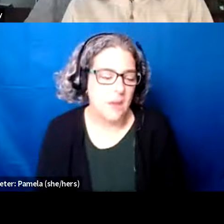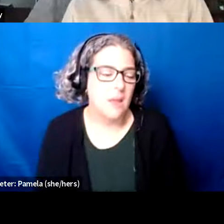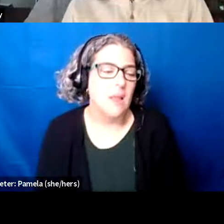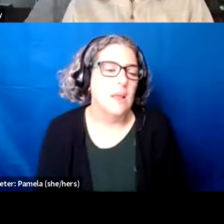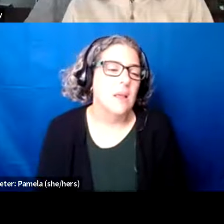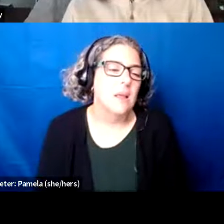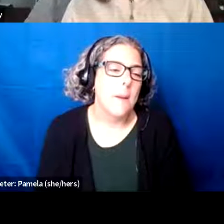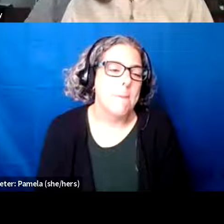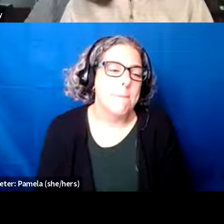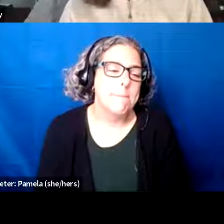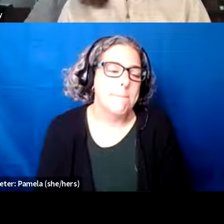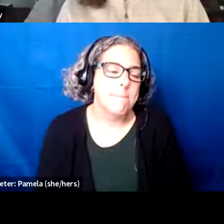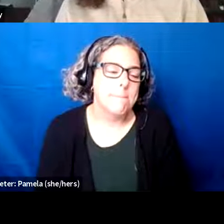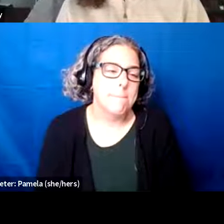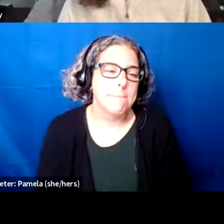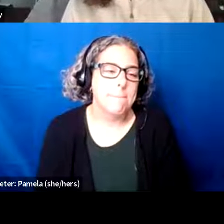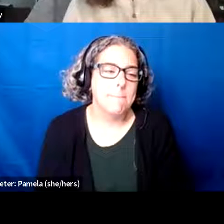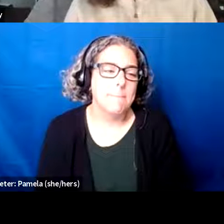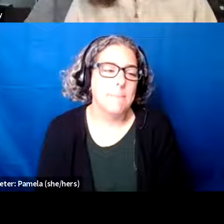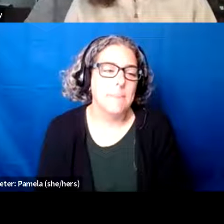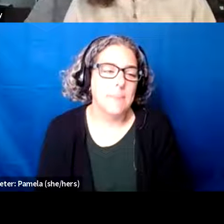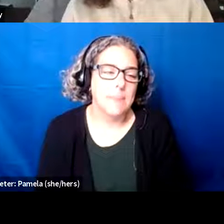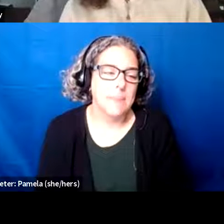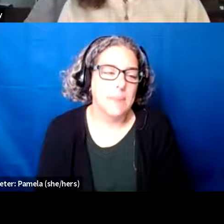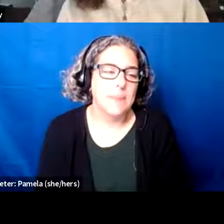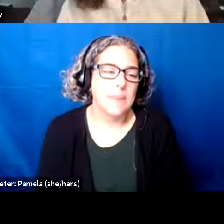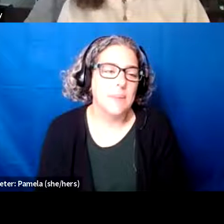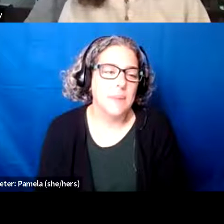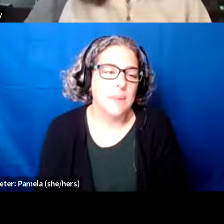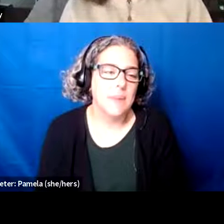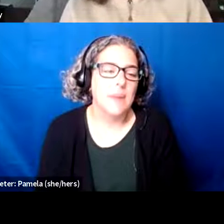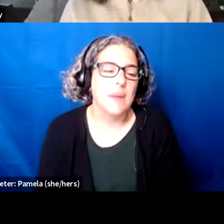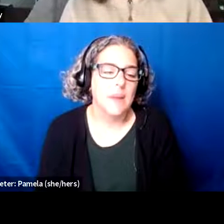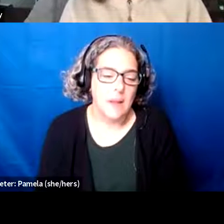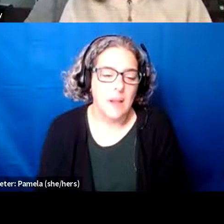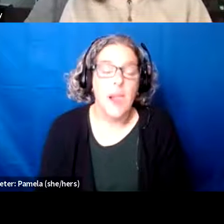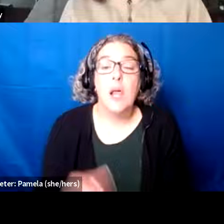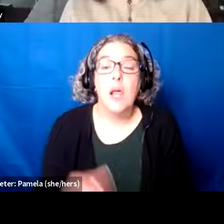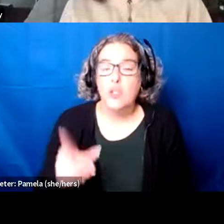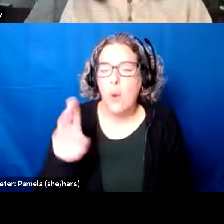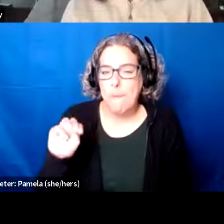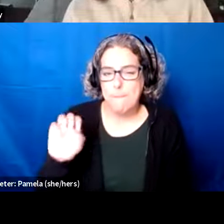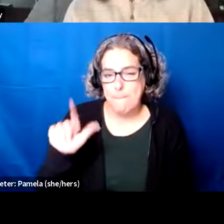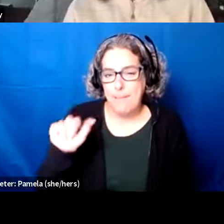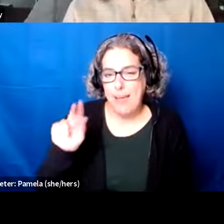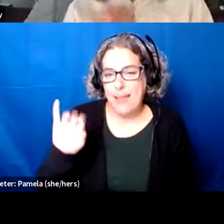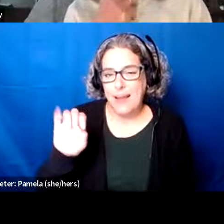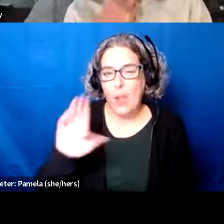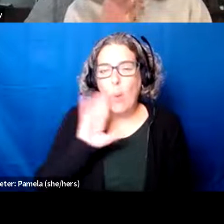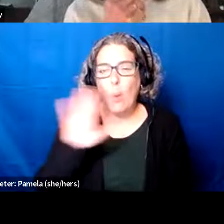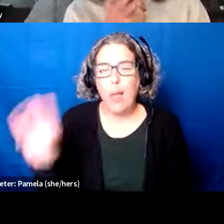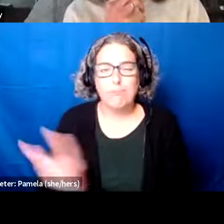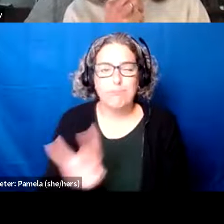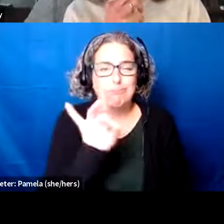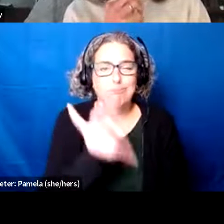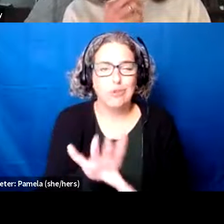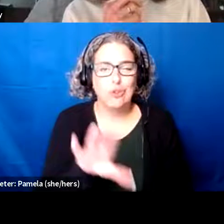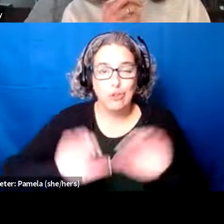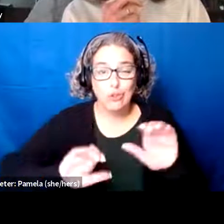We, in our Dropbox, which Melanie will put the address into the